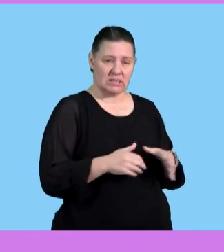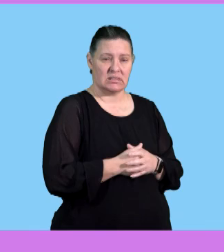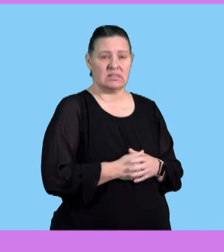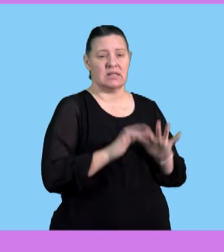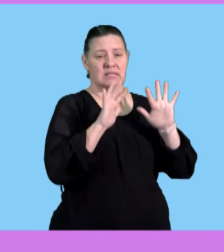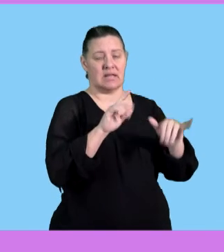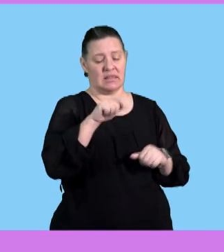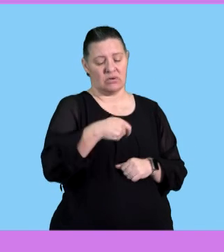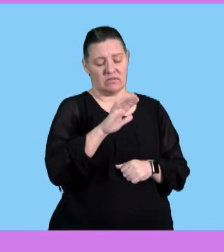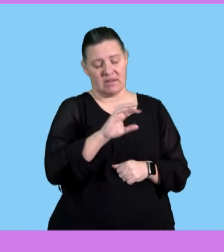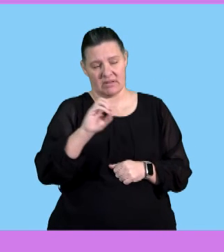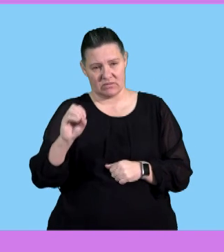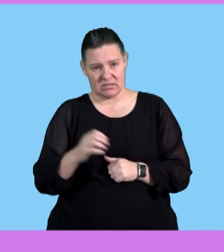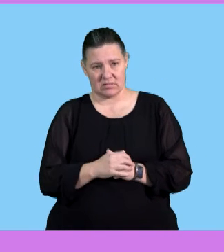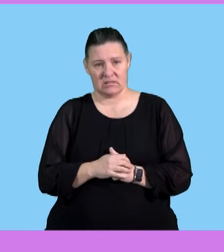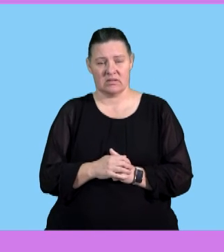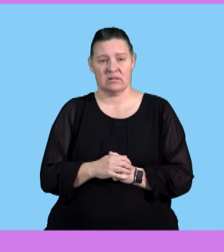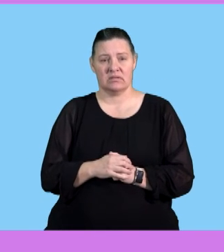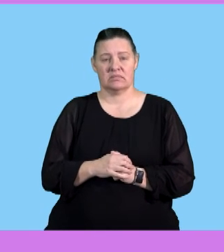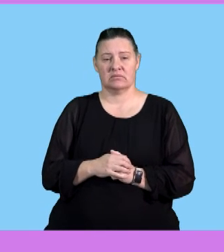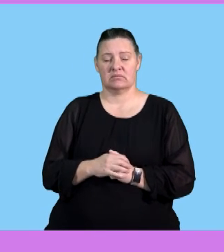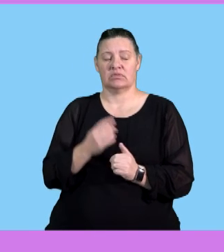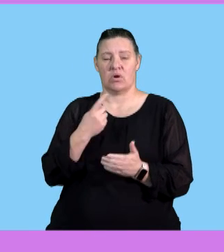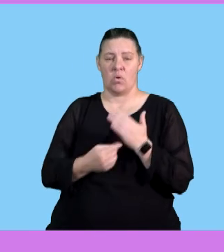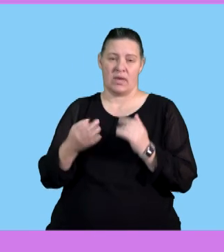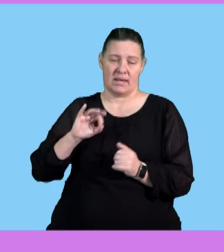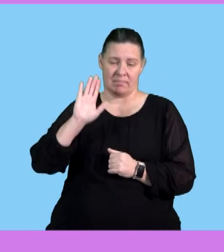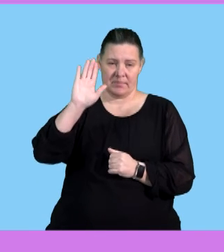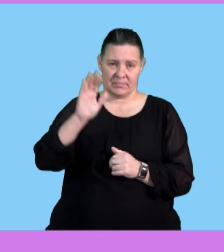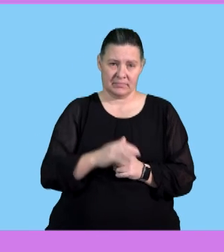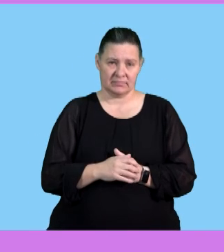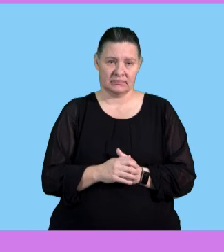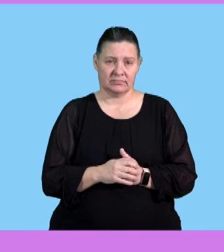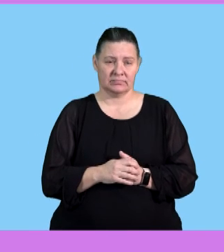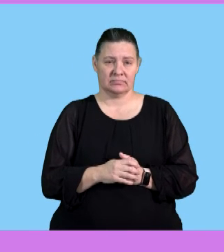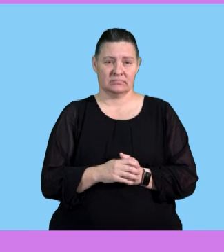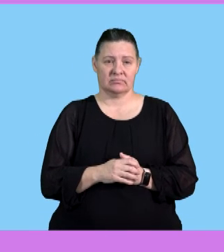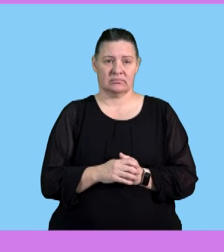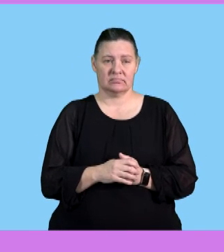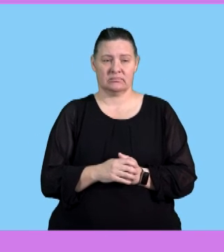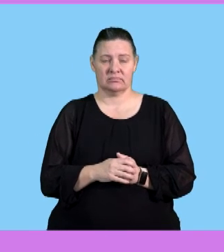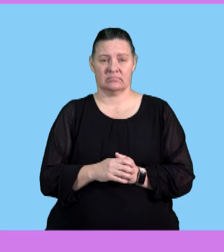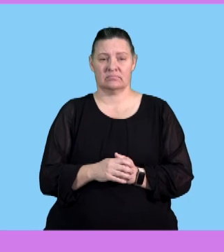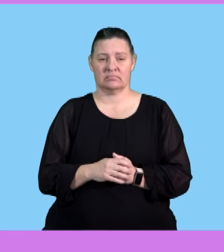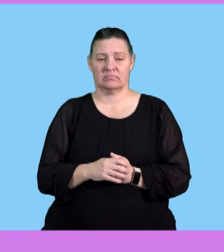of the dresses is 10,500 Rand, and that's the only